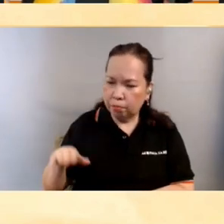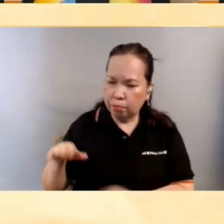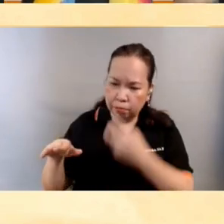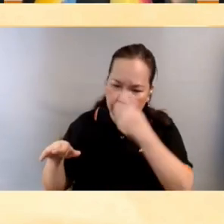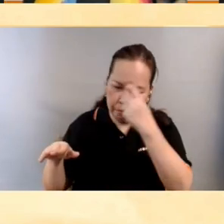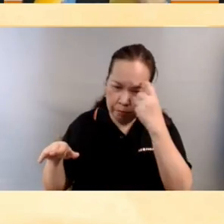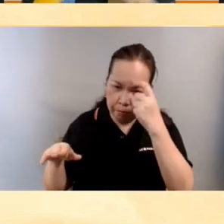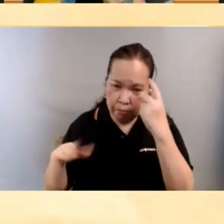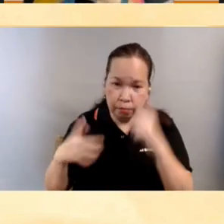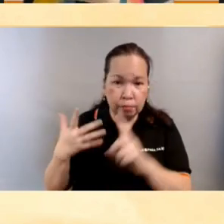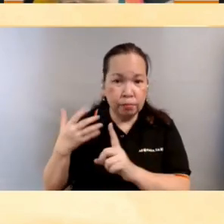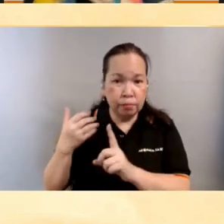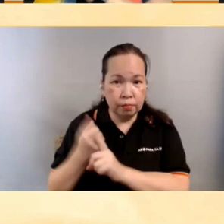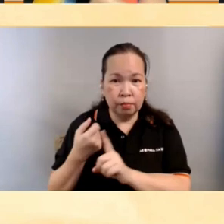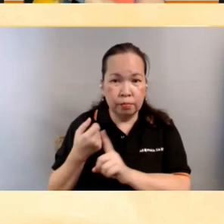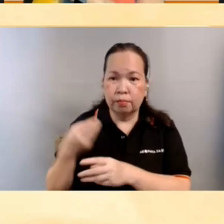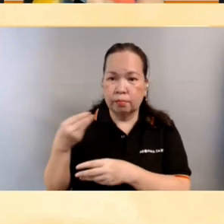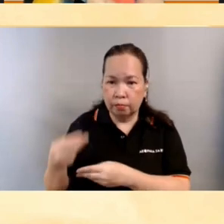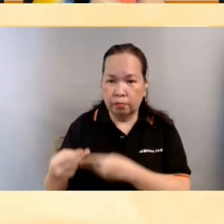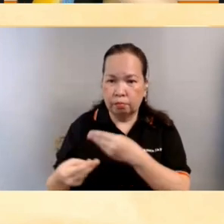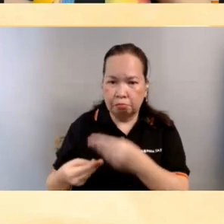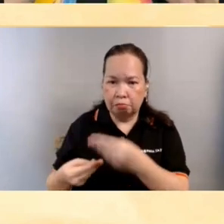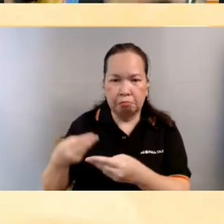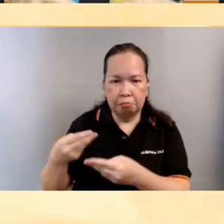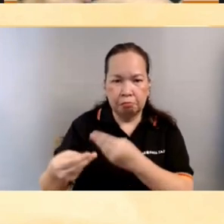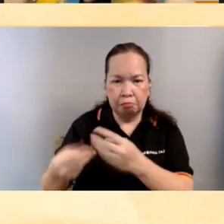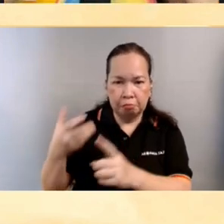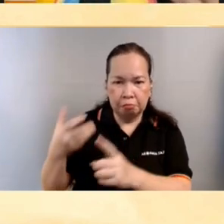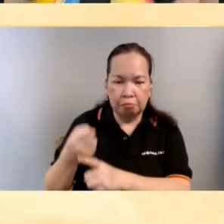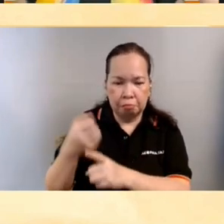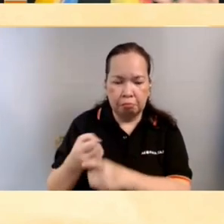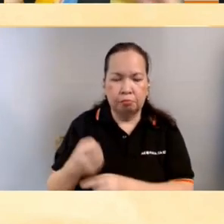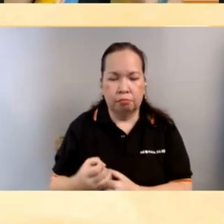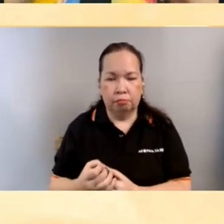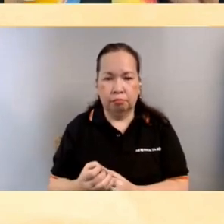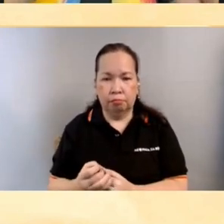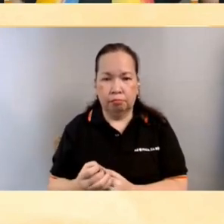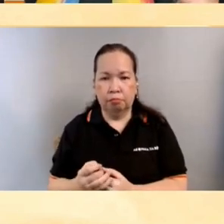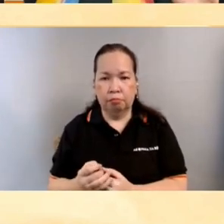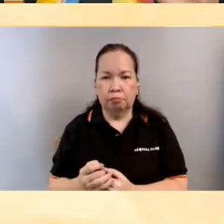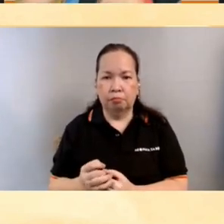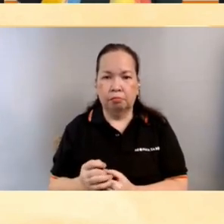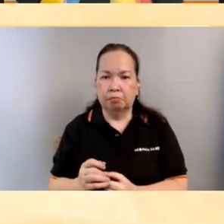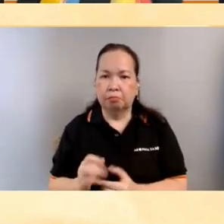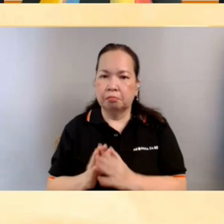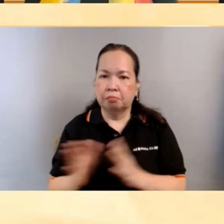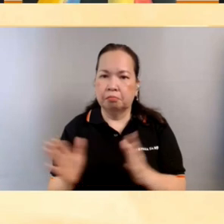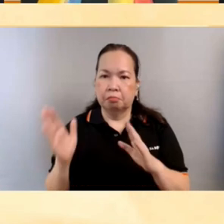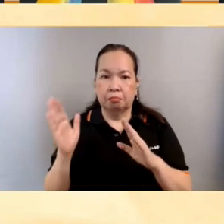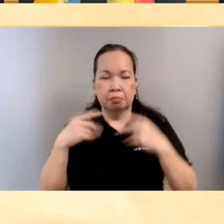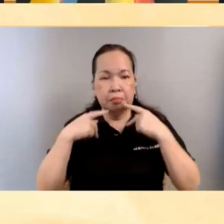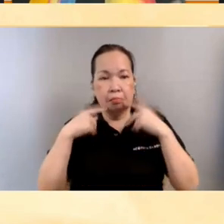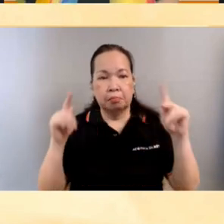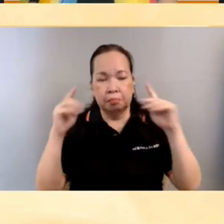on from generation to generation onwards. And it becomes a real public health